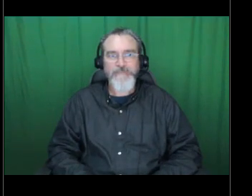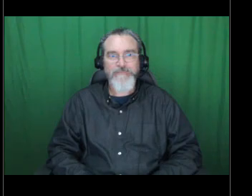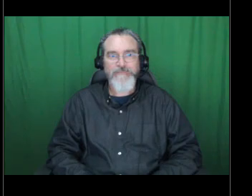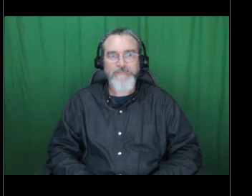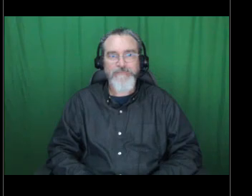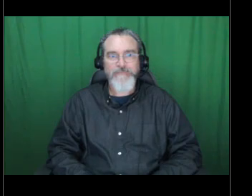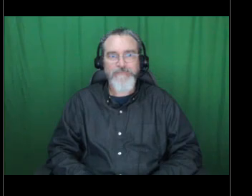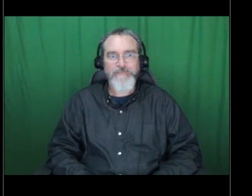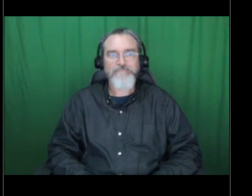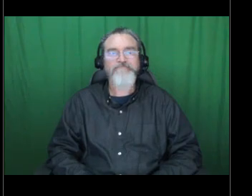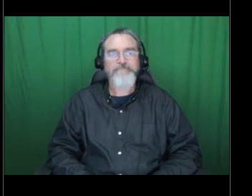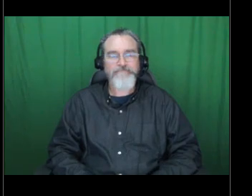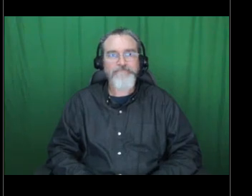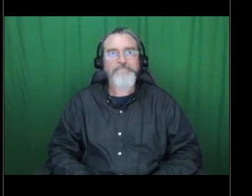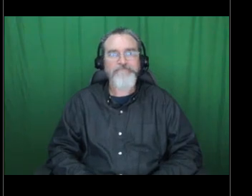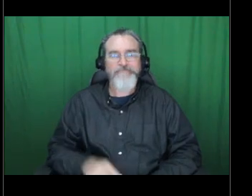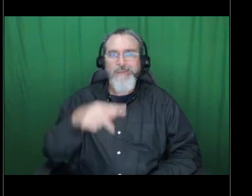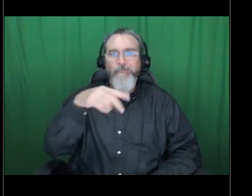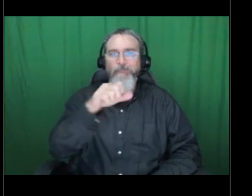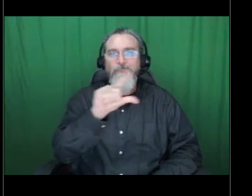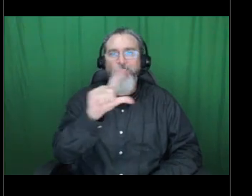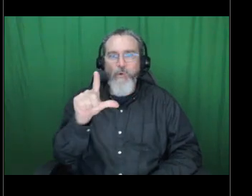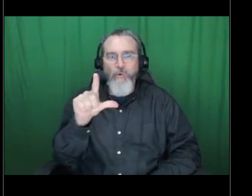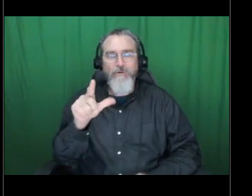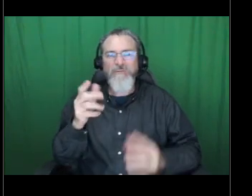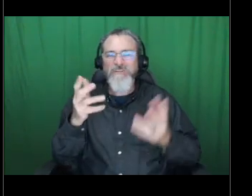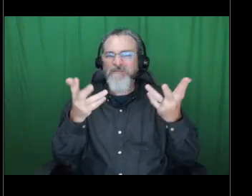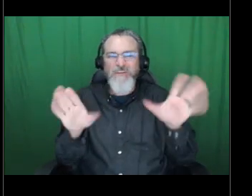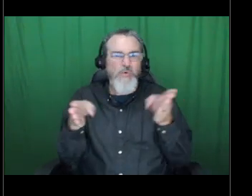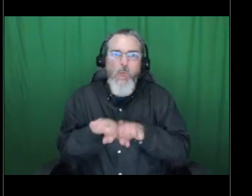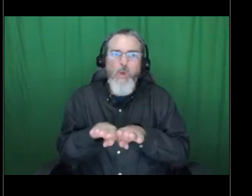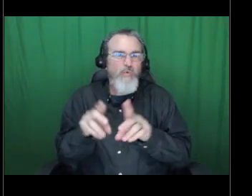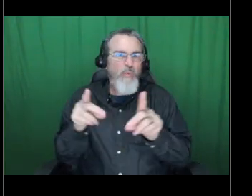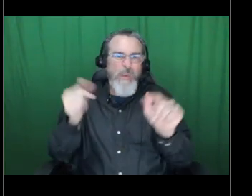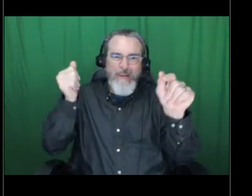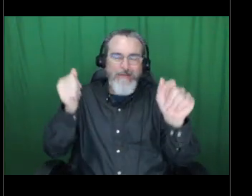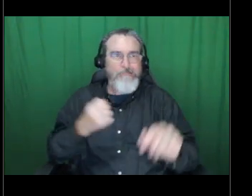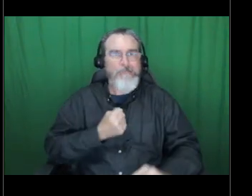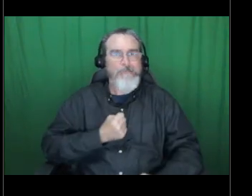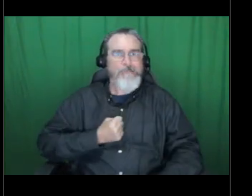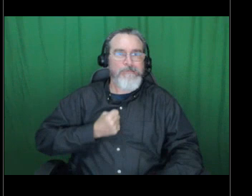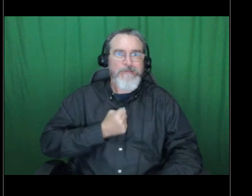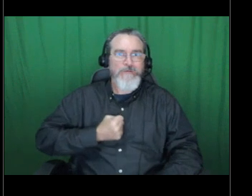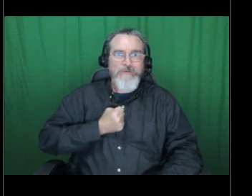It was closed too soon. My apologies